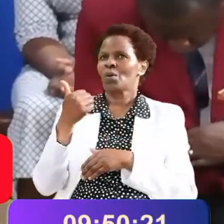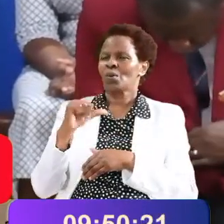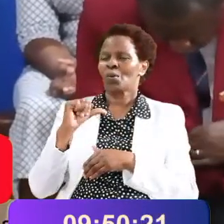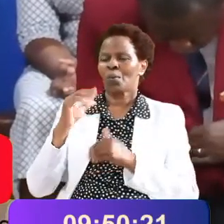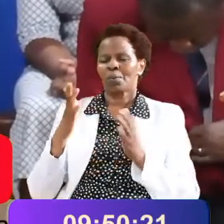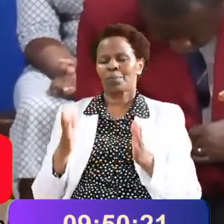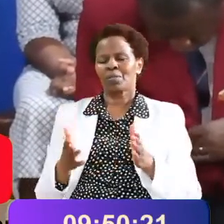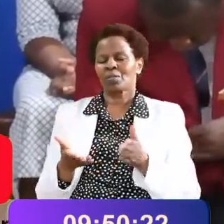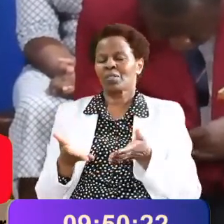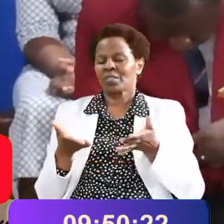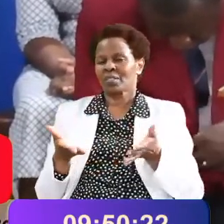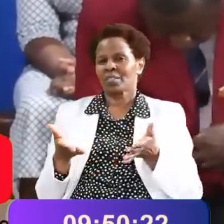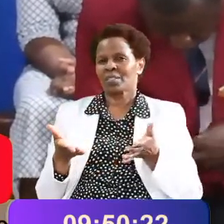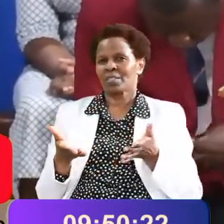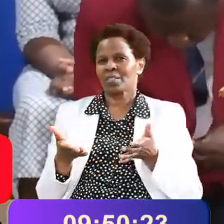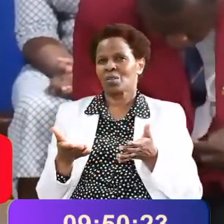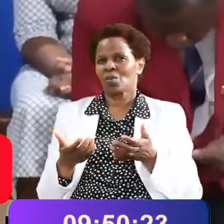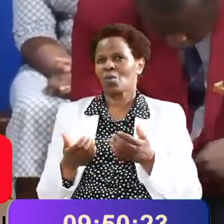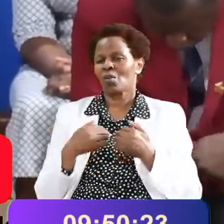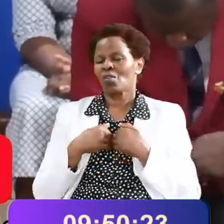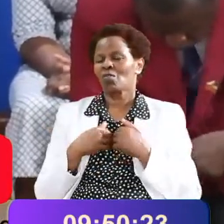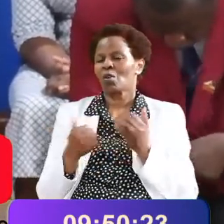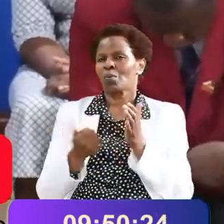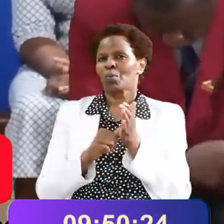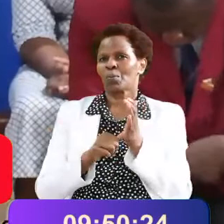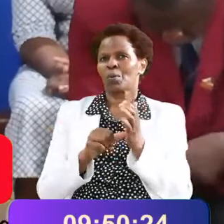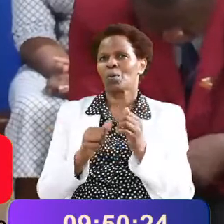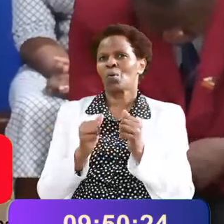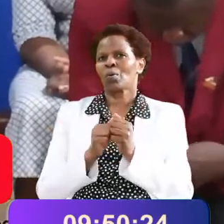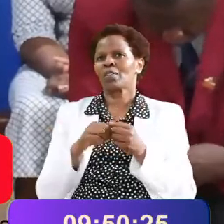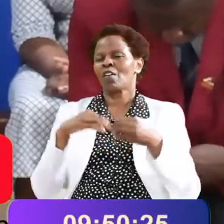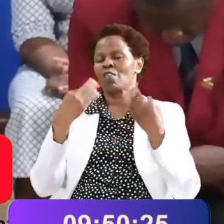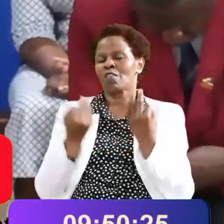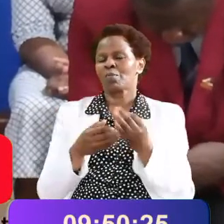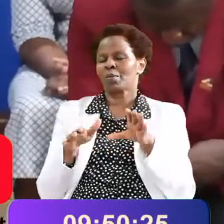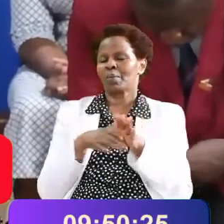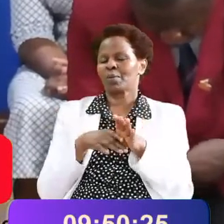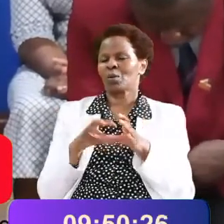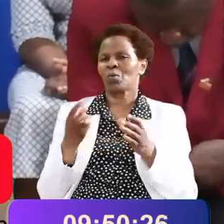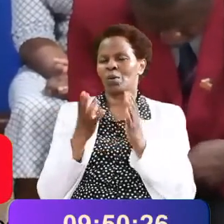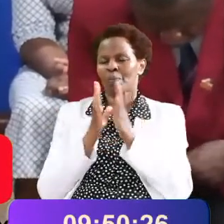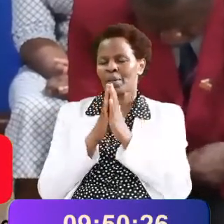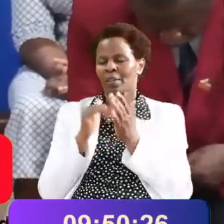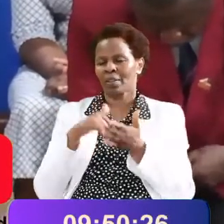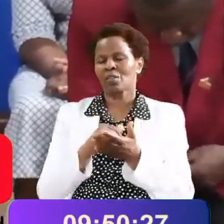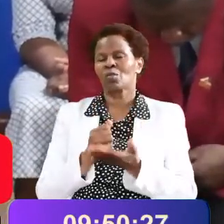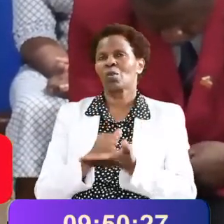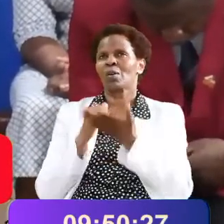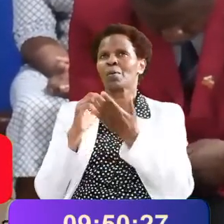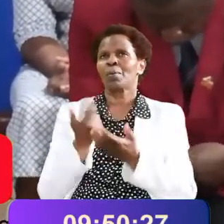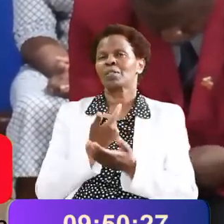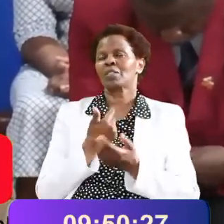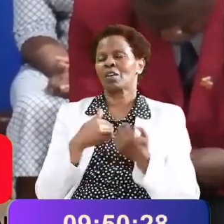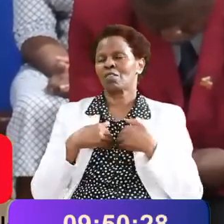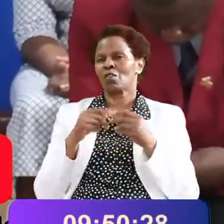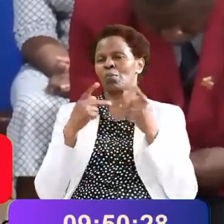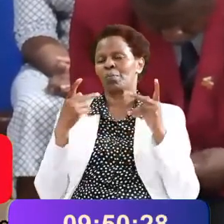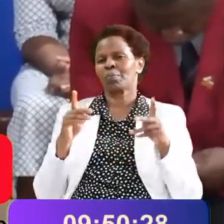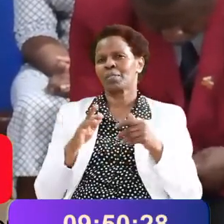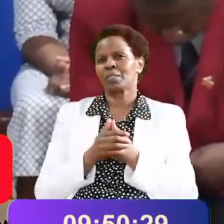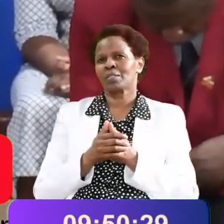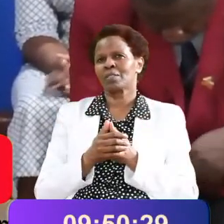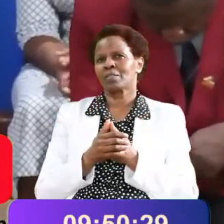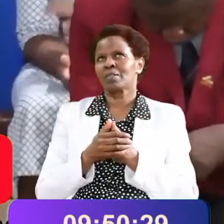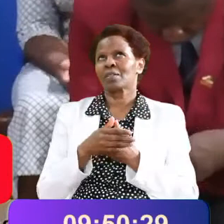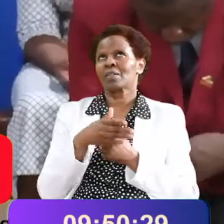be reconciled with his brother or sister, Jehovah God, we pray that you may help us to pursue peace, Jehovah God,